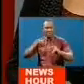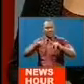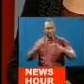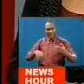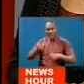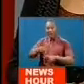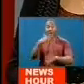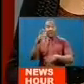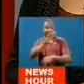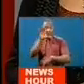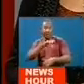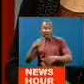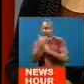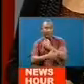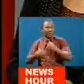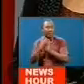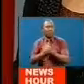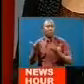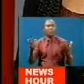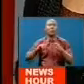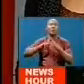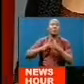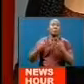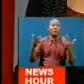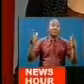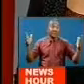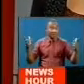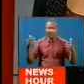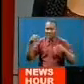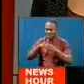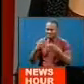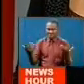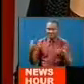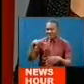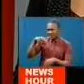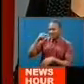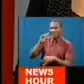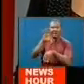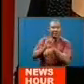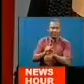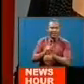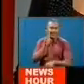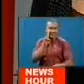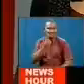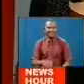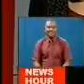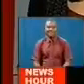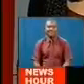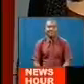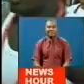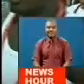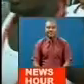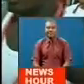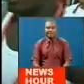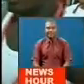of other African countries. The event is already underway with some insight into aspects of Nigerian culture.